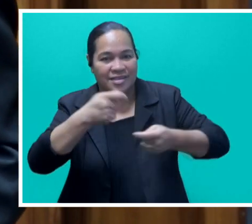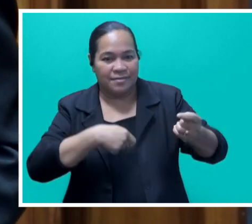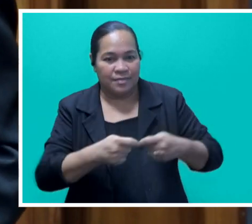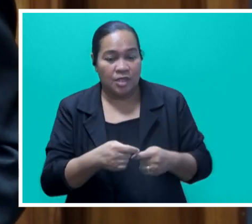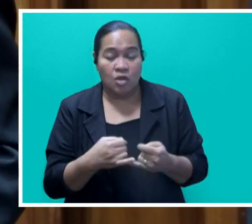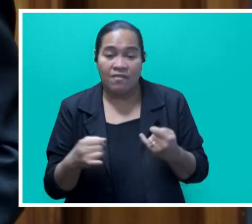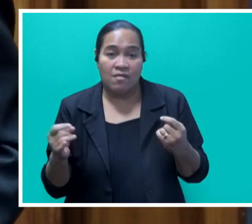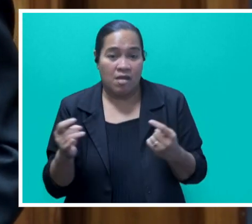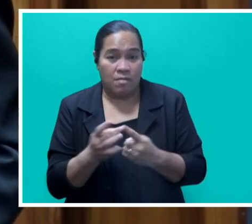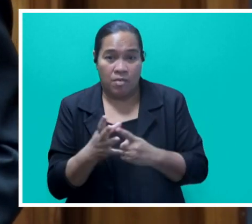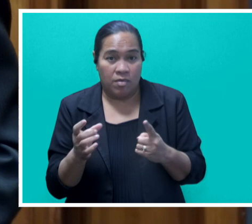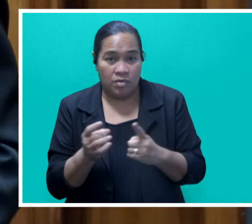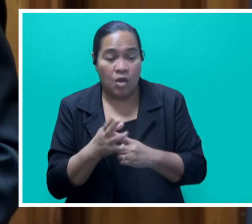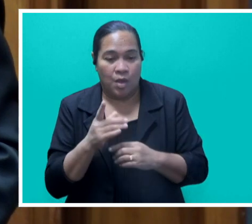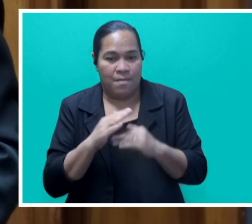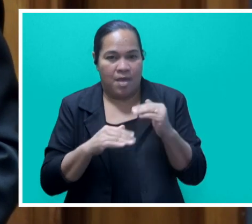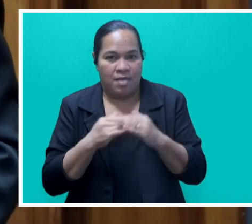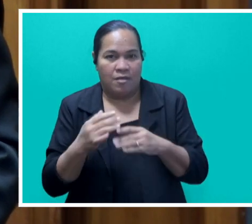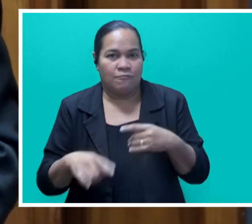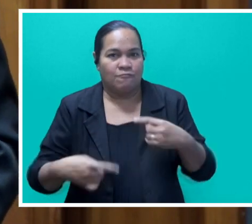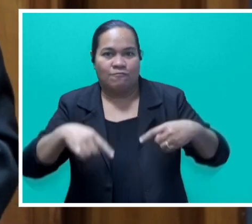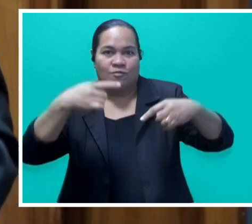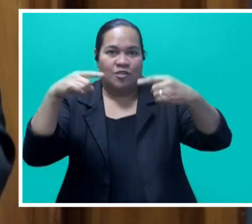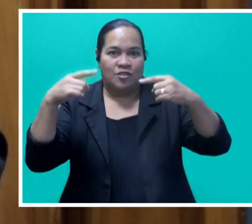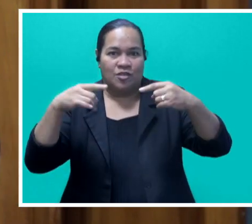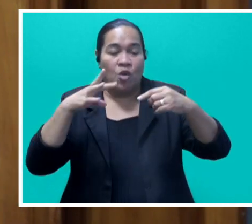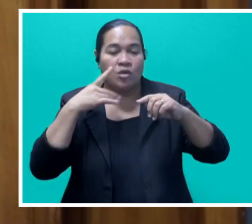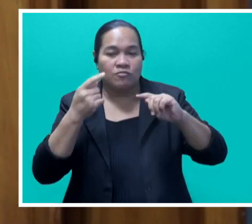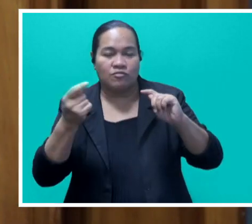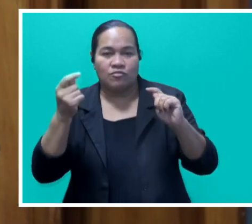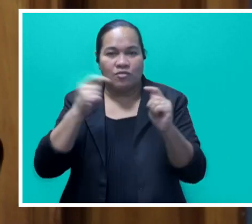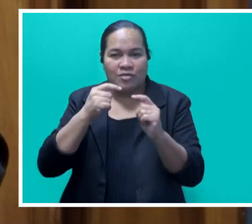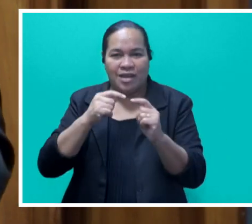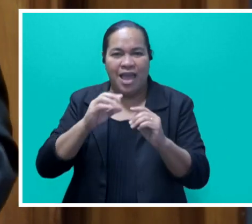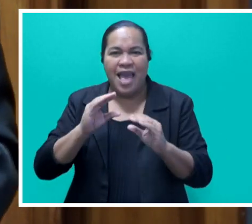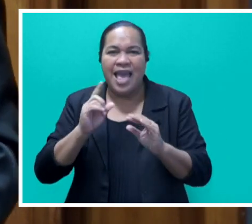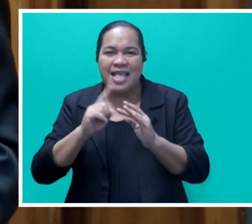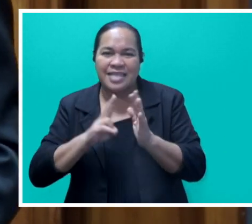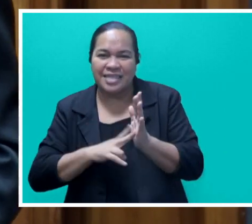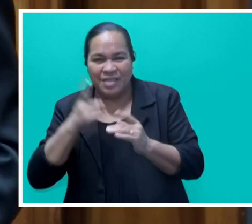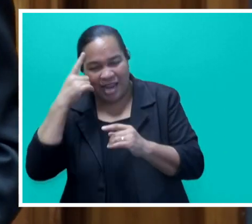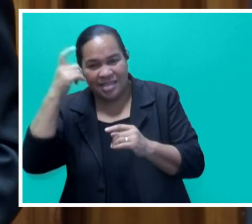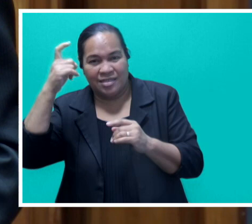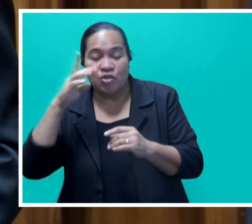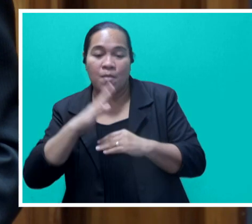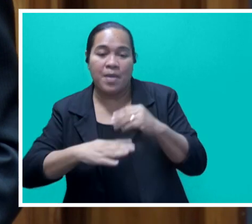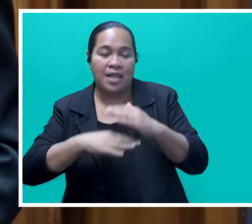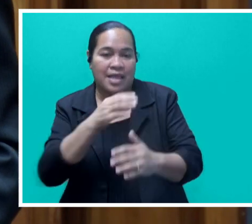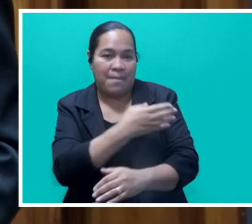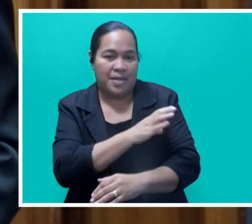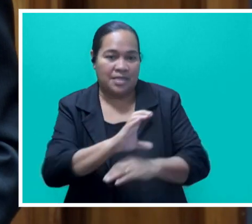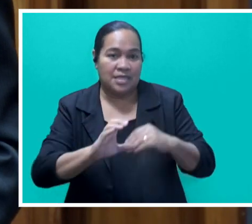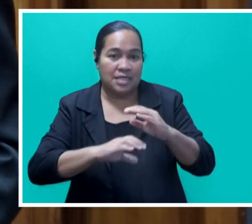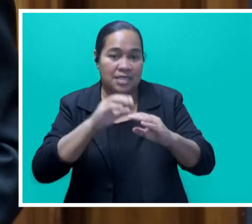is vital that we build competitive advantages by redirecting incentives and initiatives to build capacities in